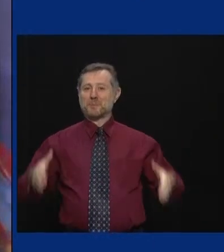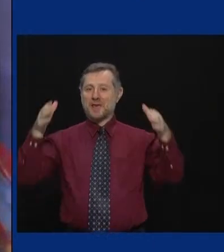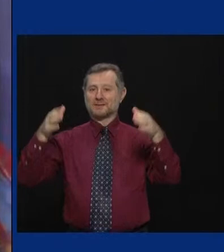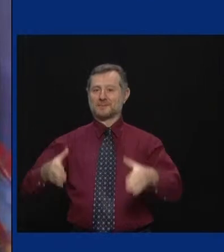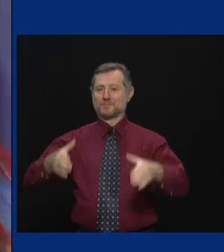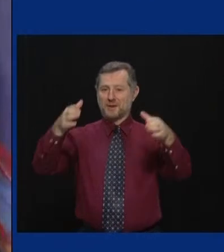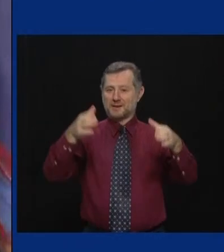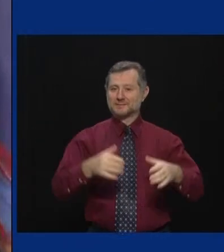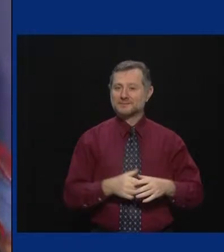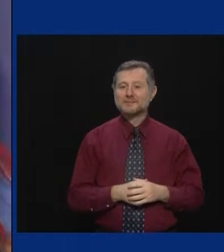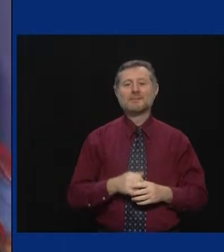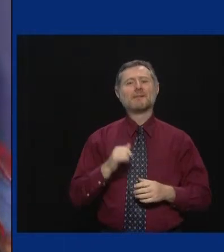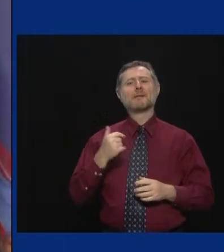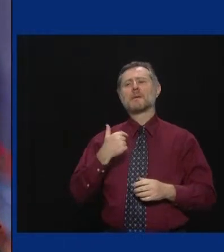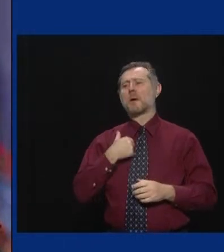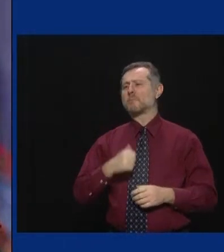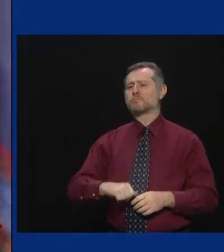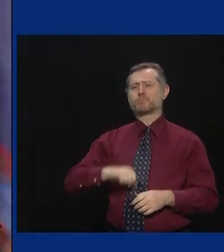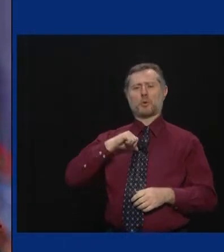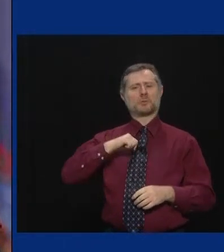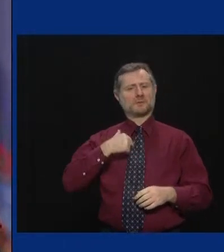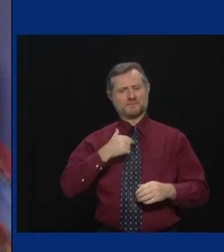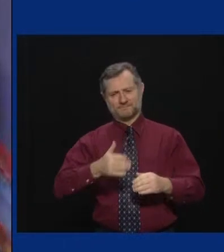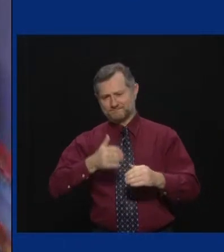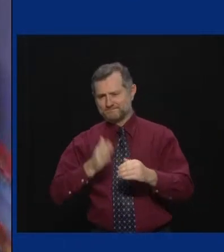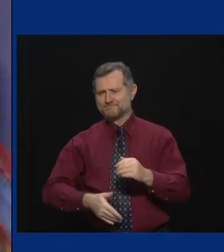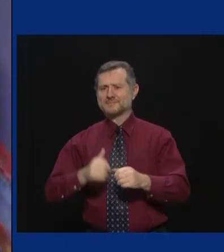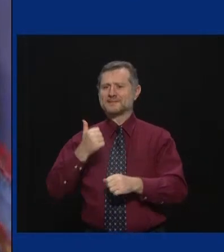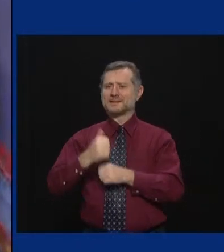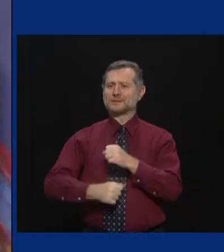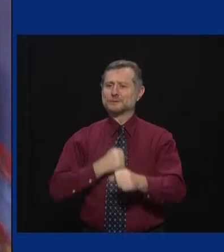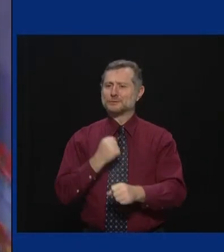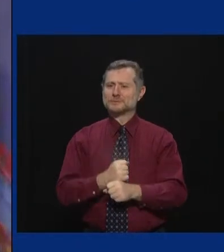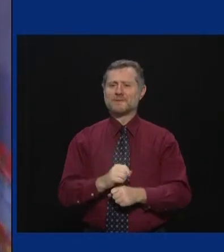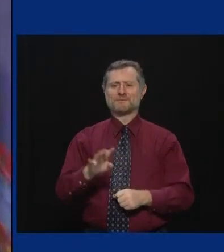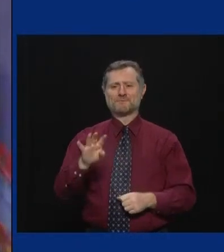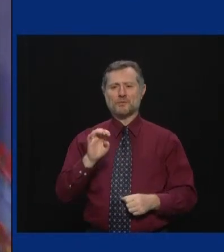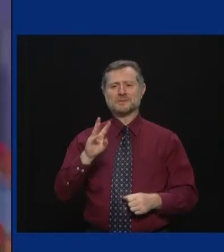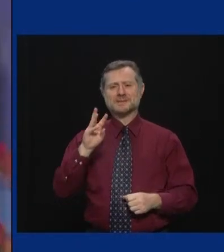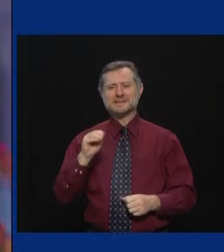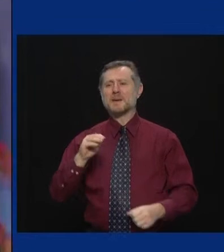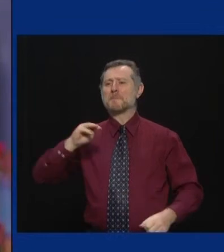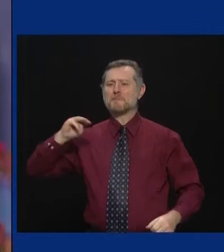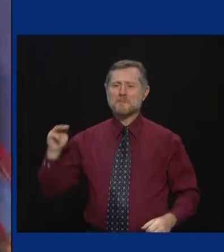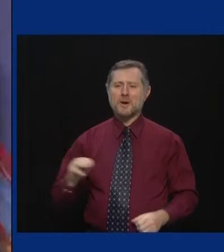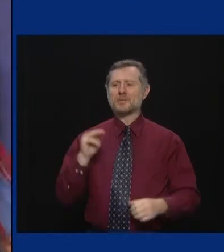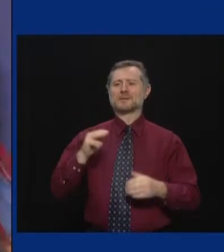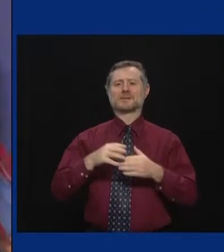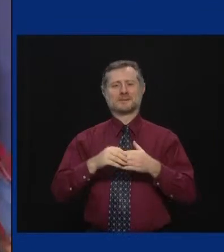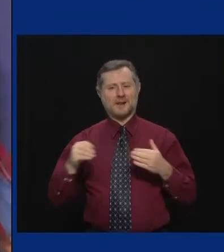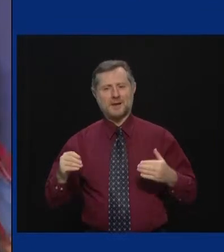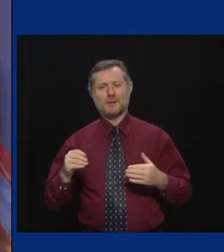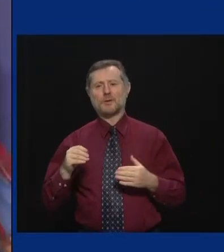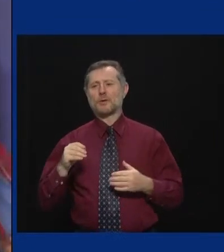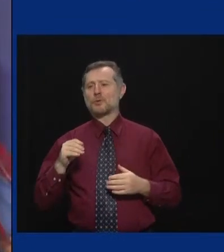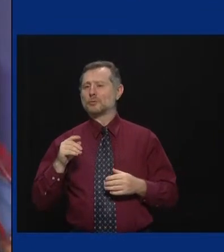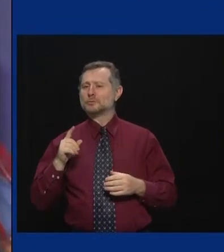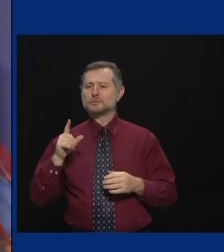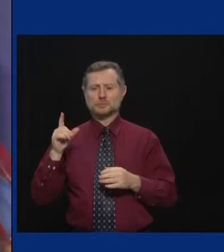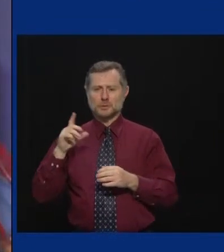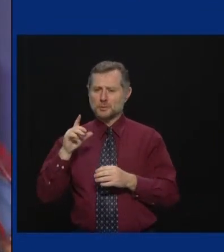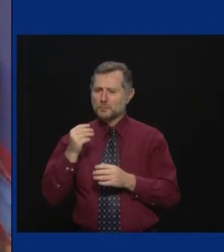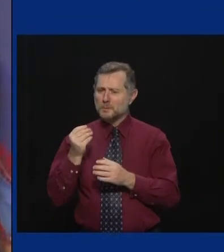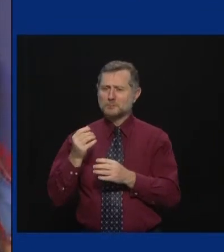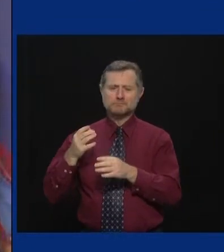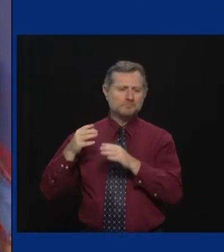10-year, $460 million modernization of New York Power Authority's Lewiston pump generating plant.